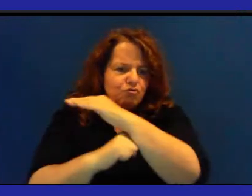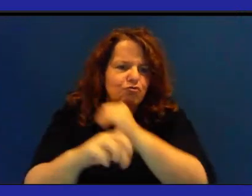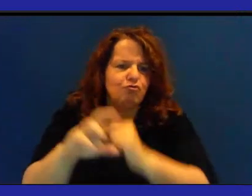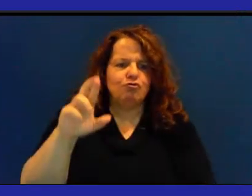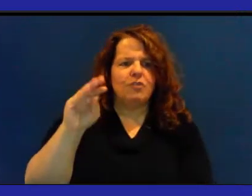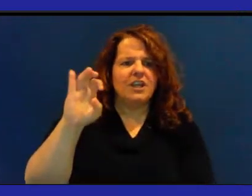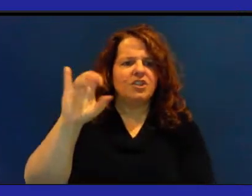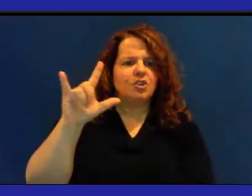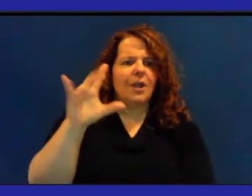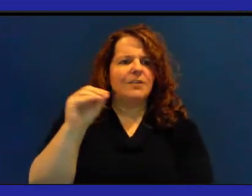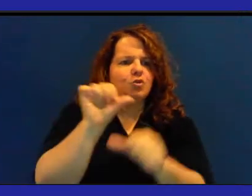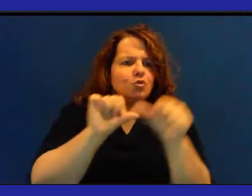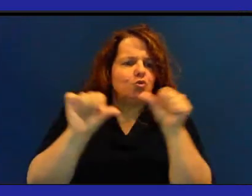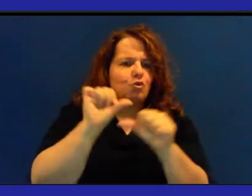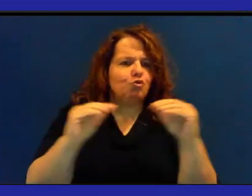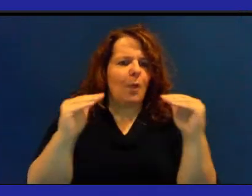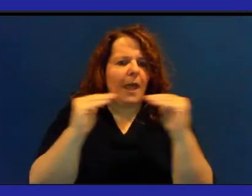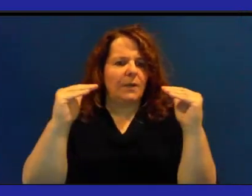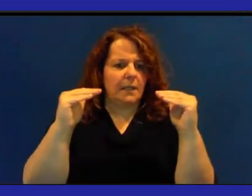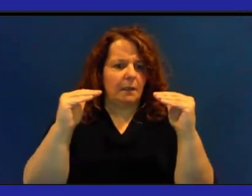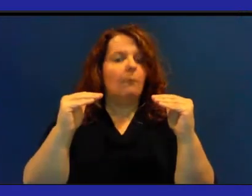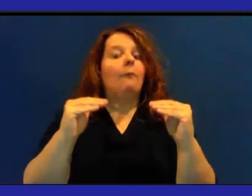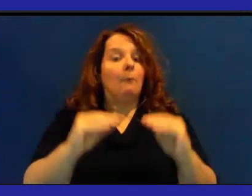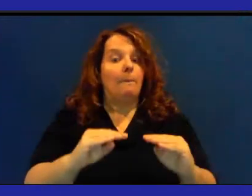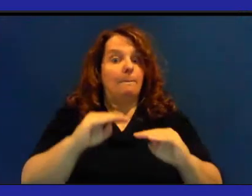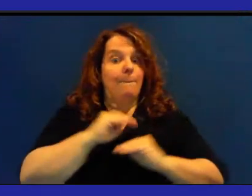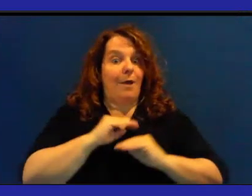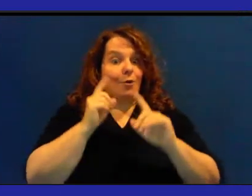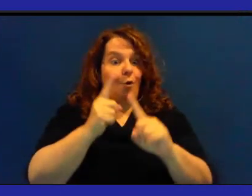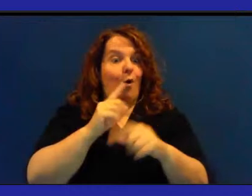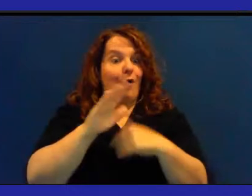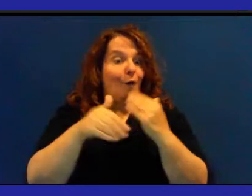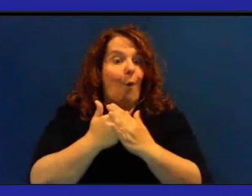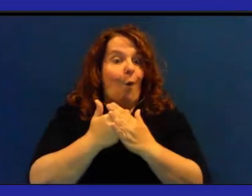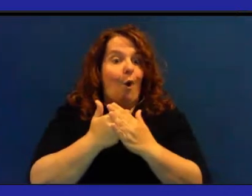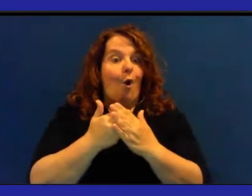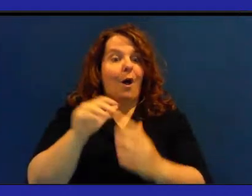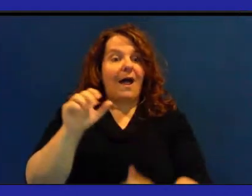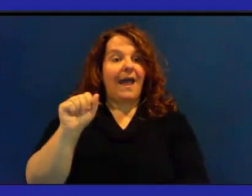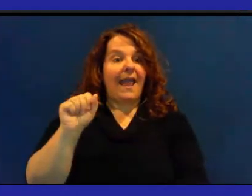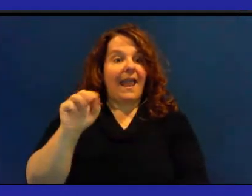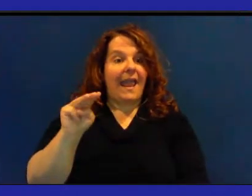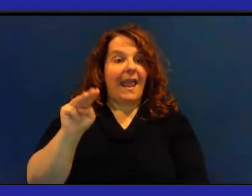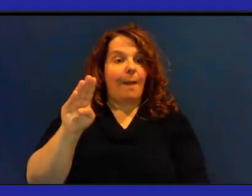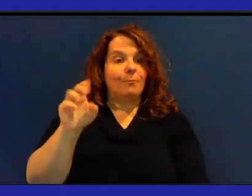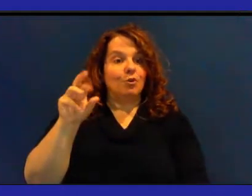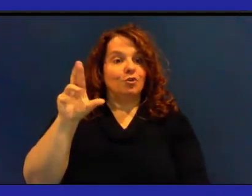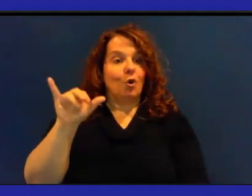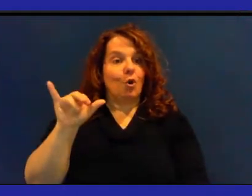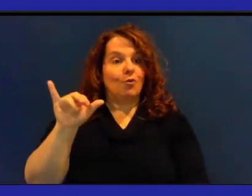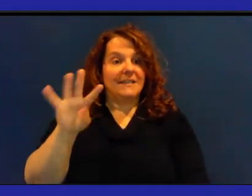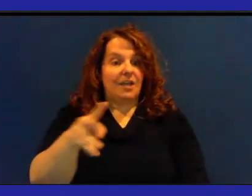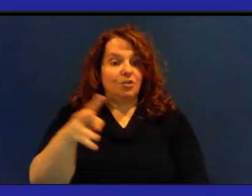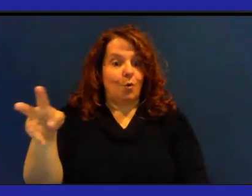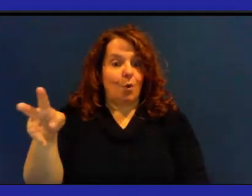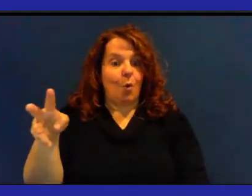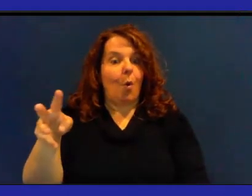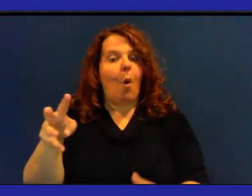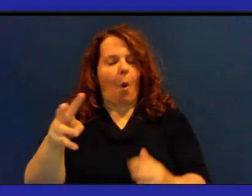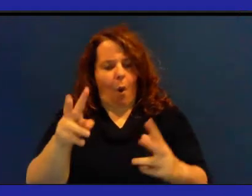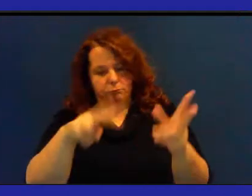social equity, we have met the goal of having all of our ambulatory dashboards stratified with an equity lens